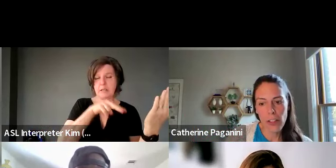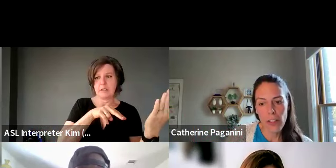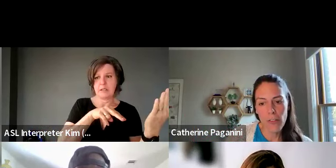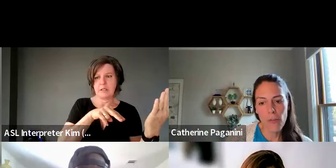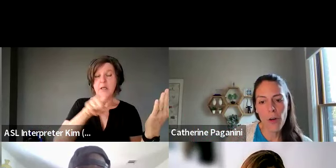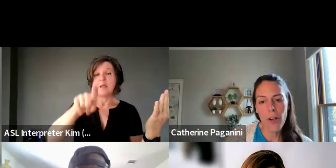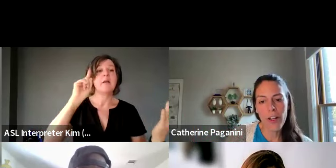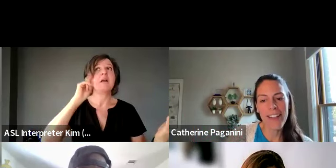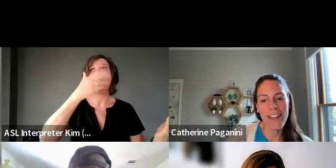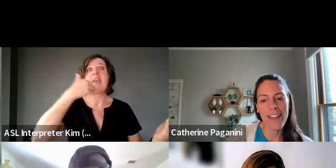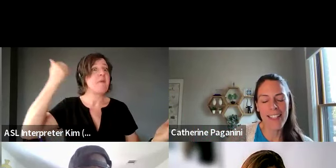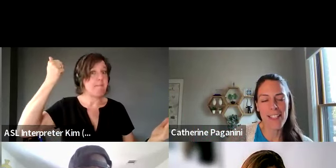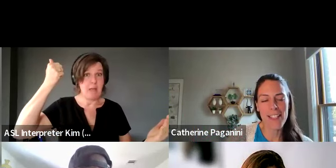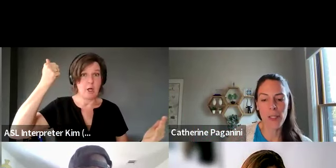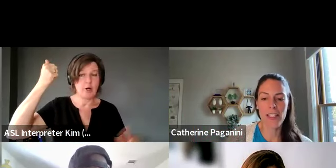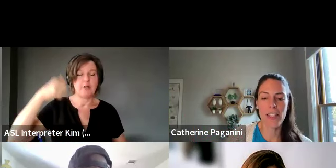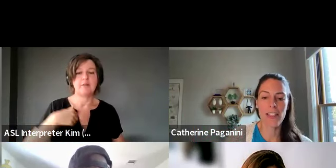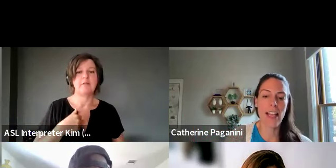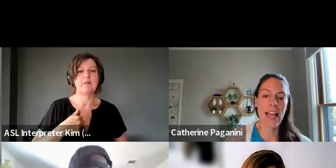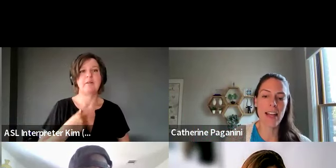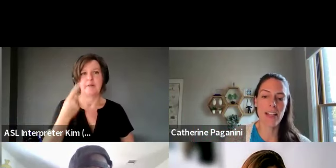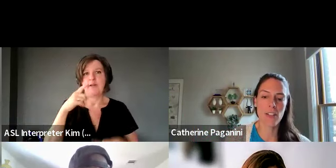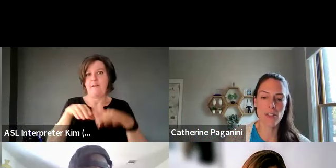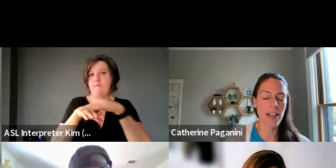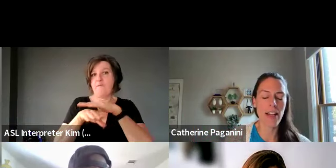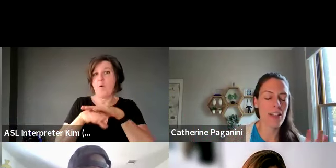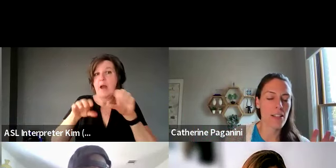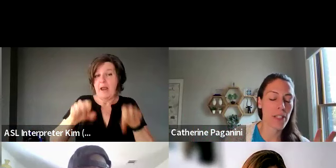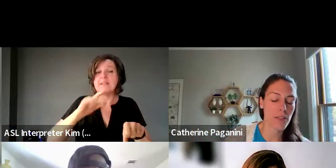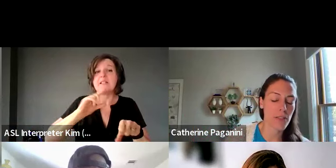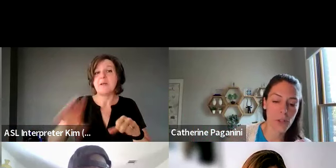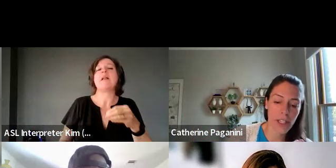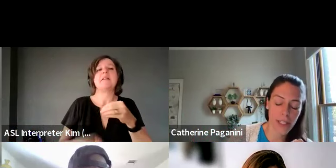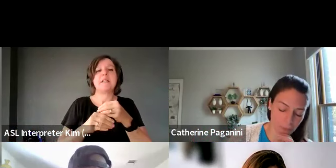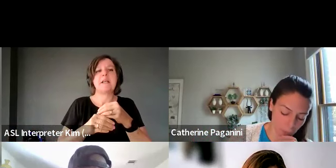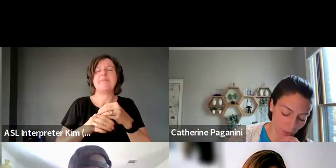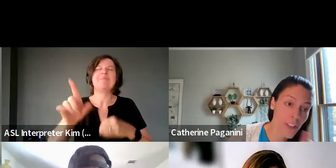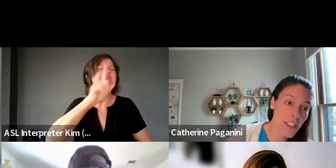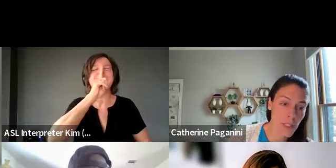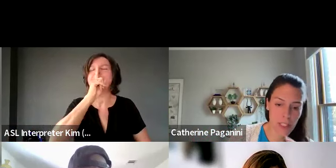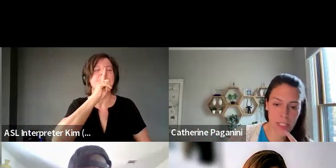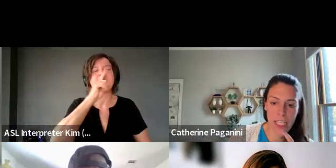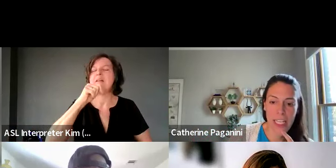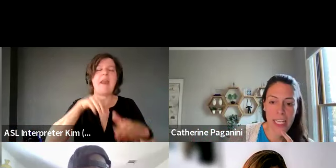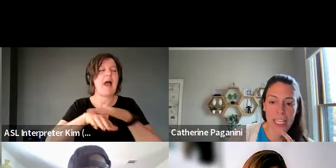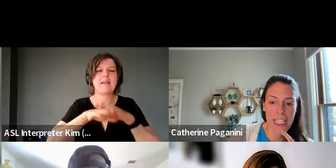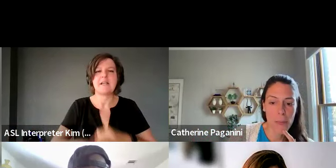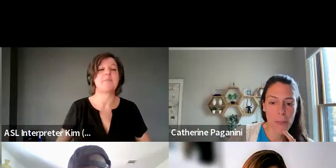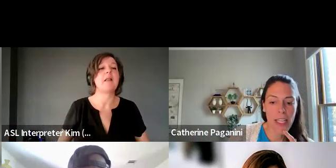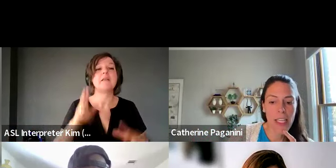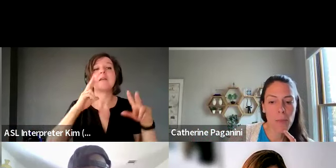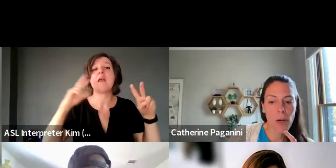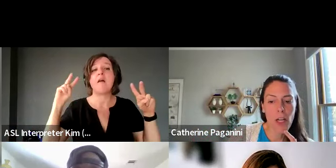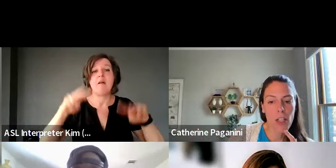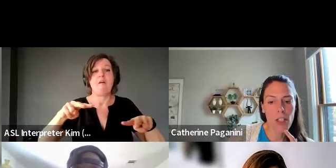better for accessibility is adding it, not accessibility, for visibility,